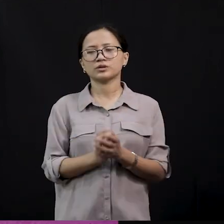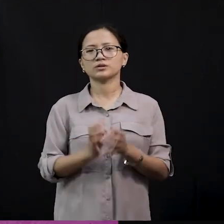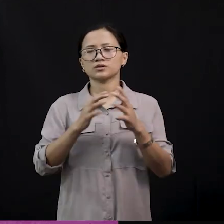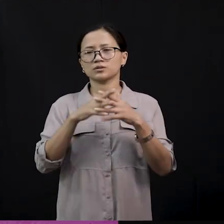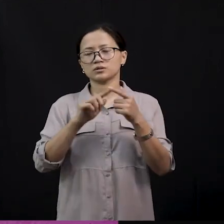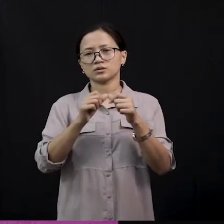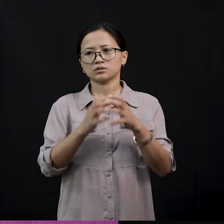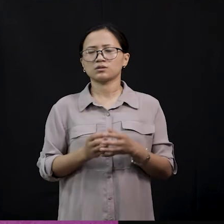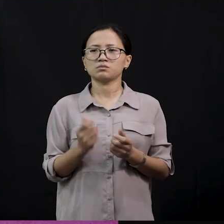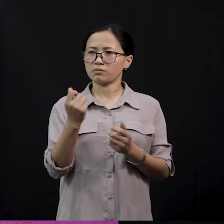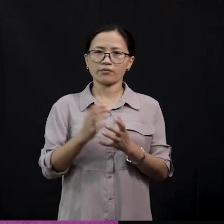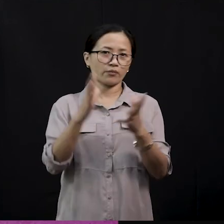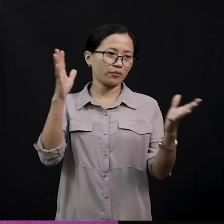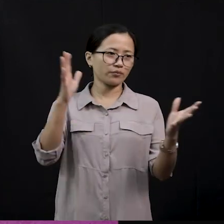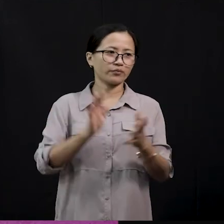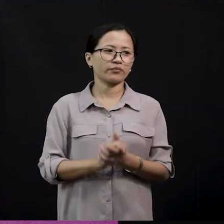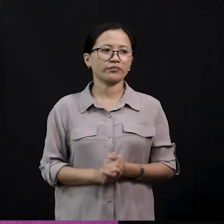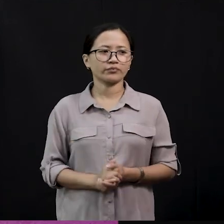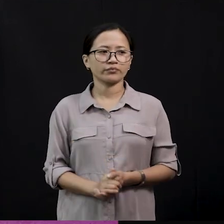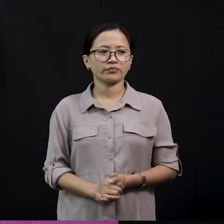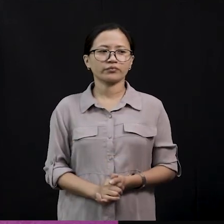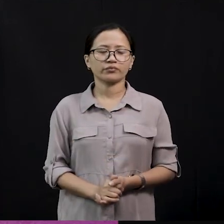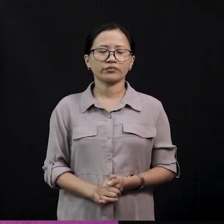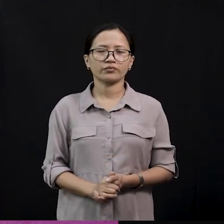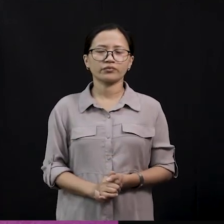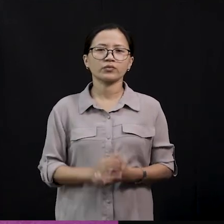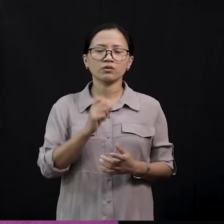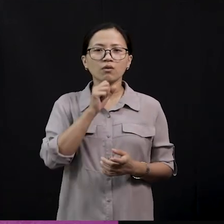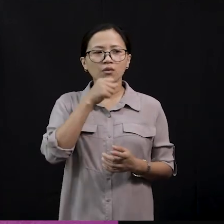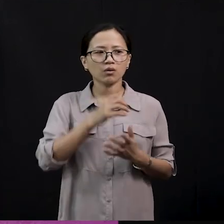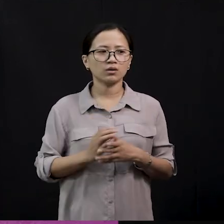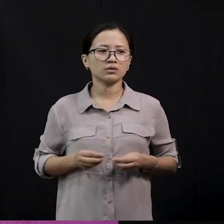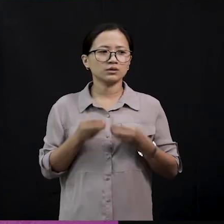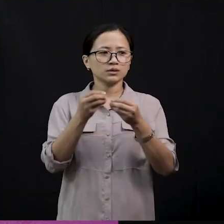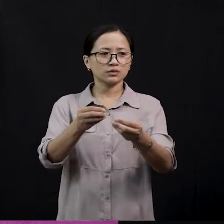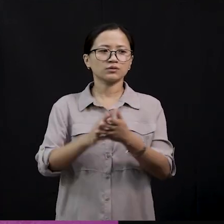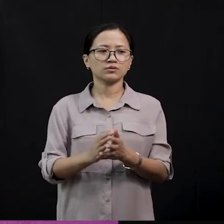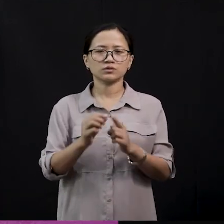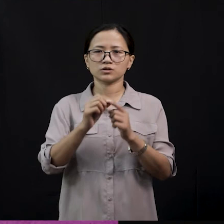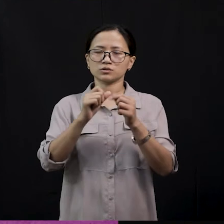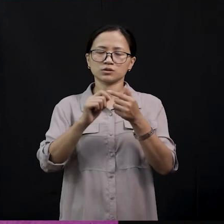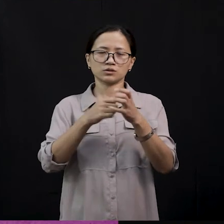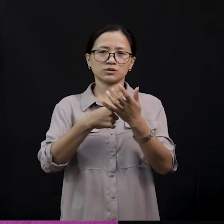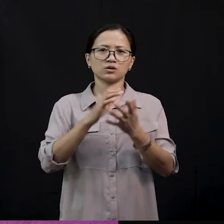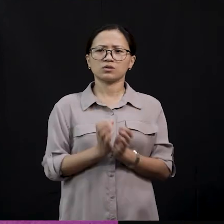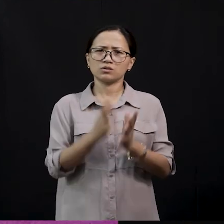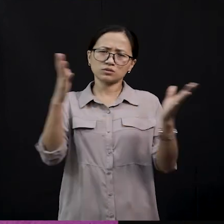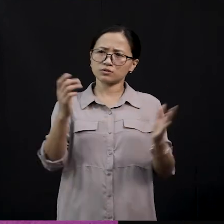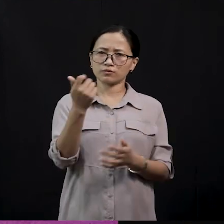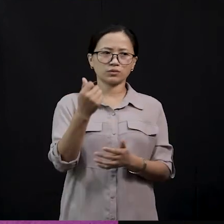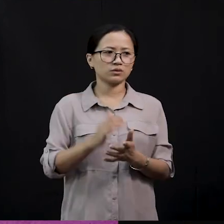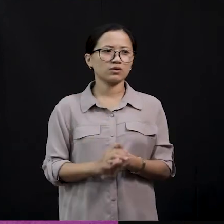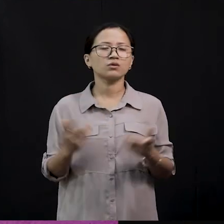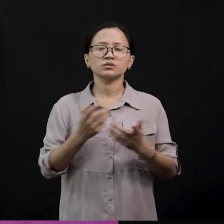has power. So the third option here. The old man offered the speaker a lot of money. Why did he turn